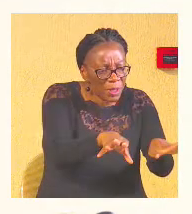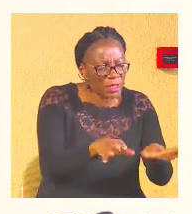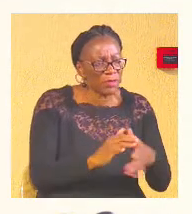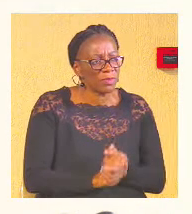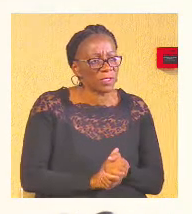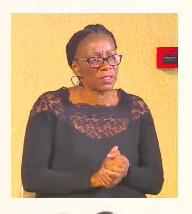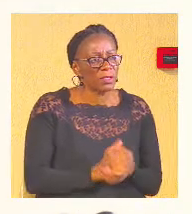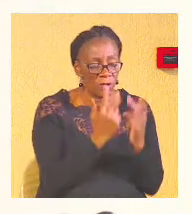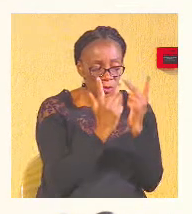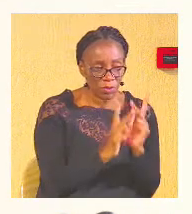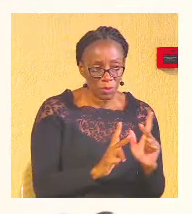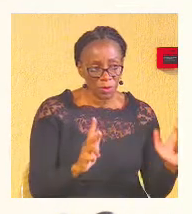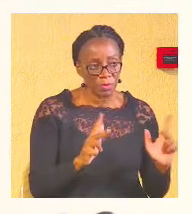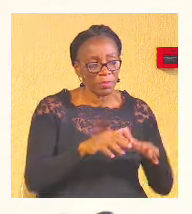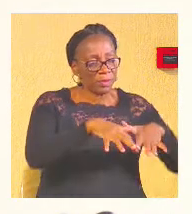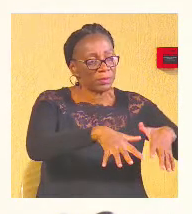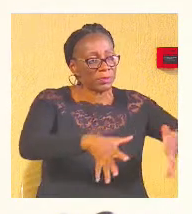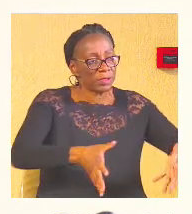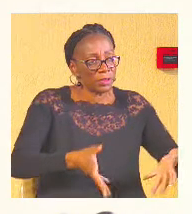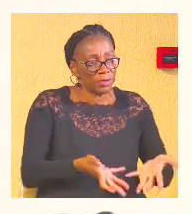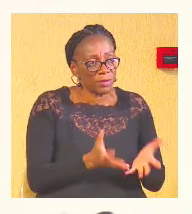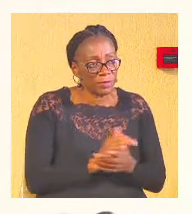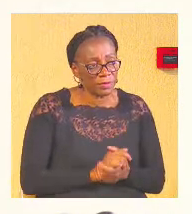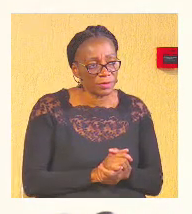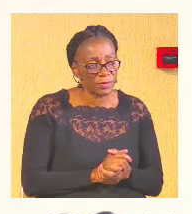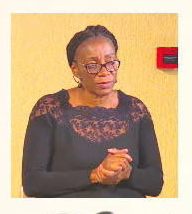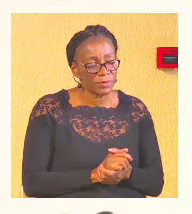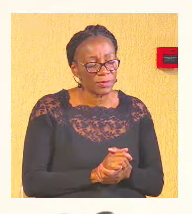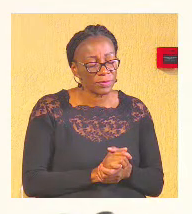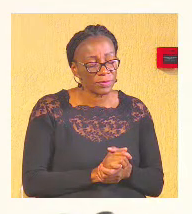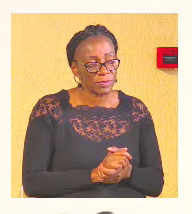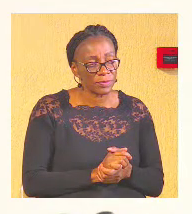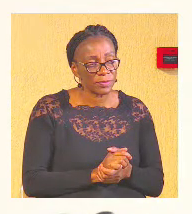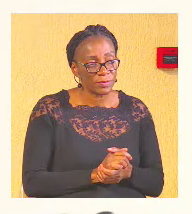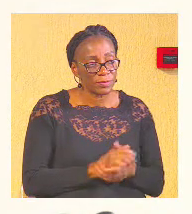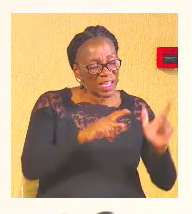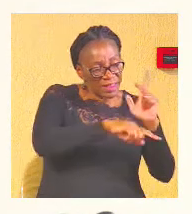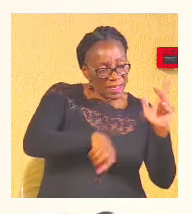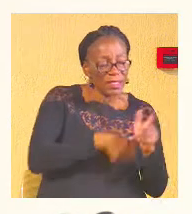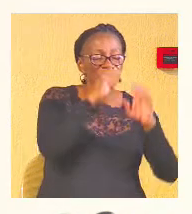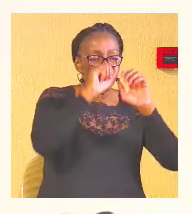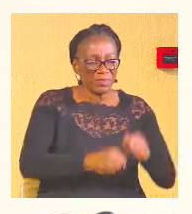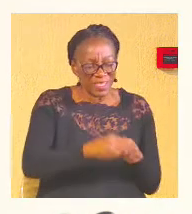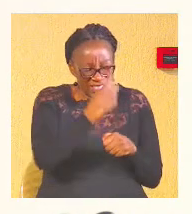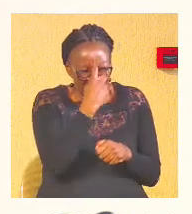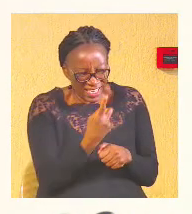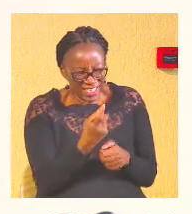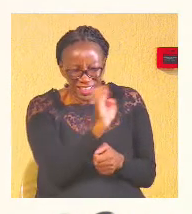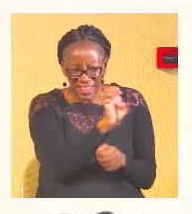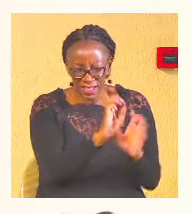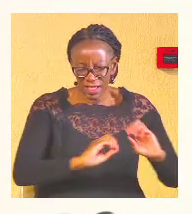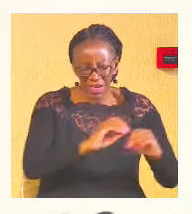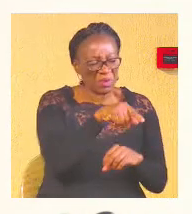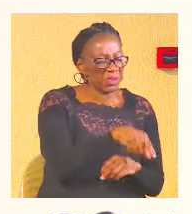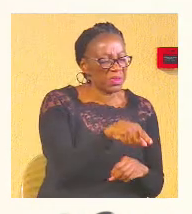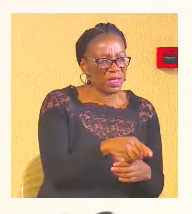that we put in place. We want the nation to understand that these measures are not put in place because the